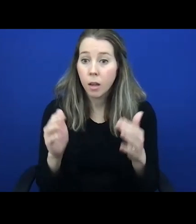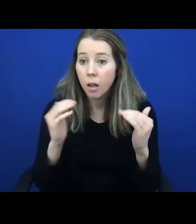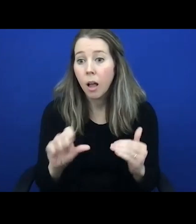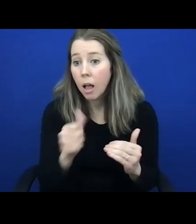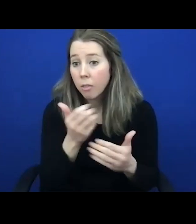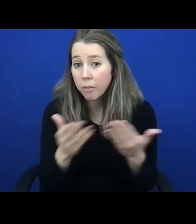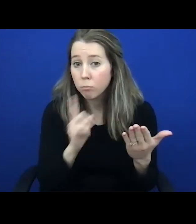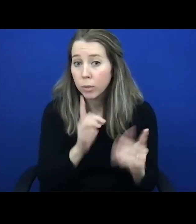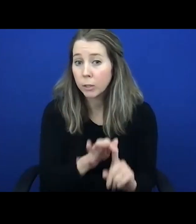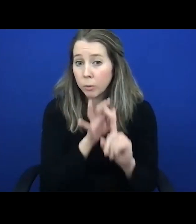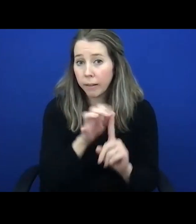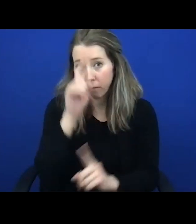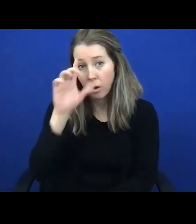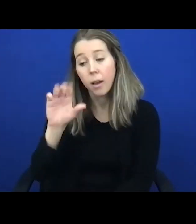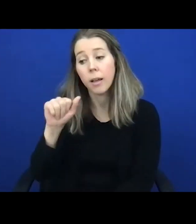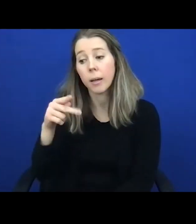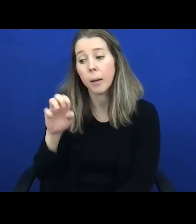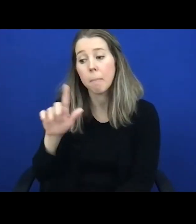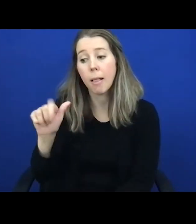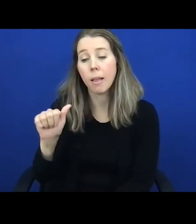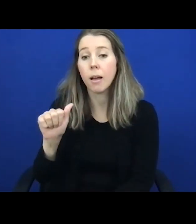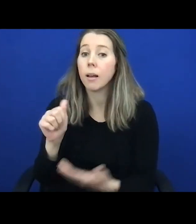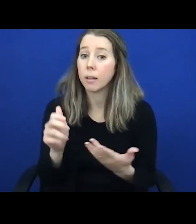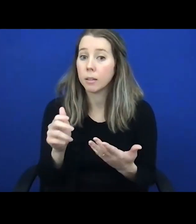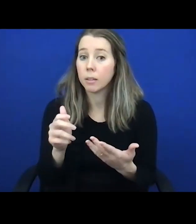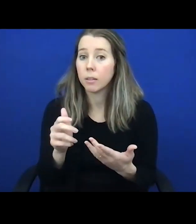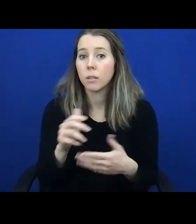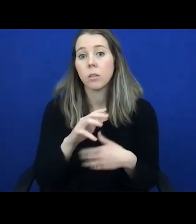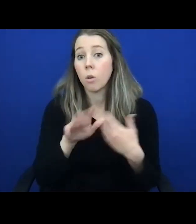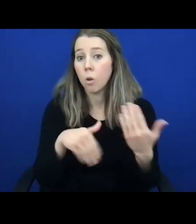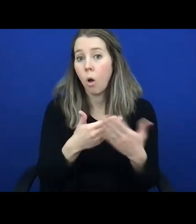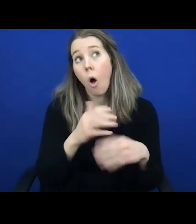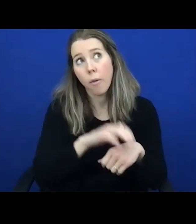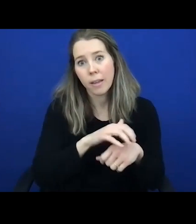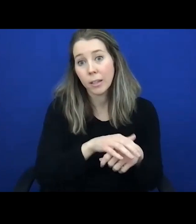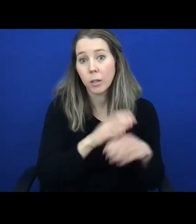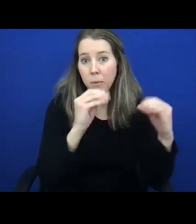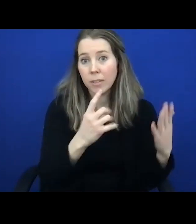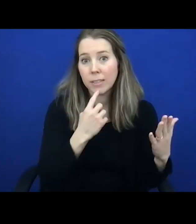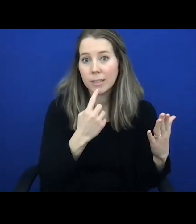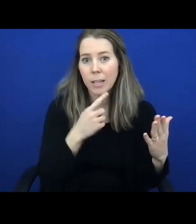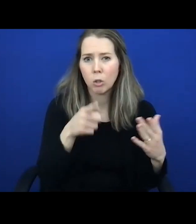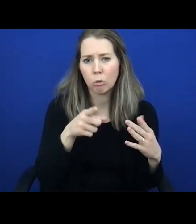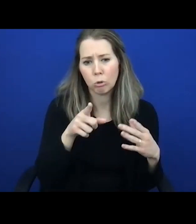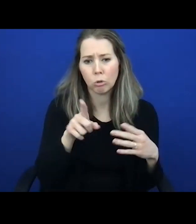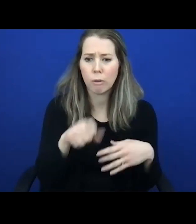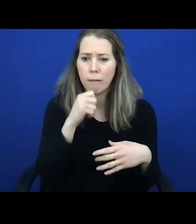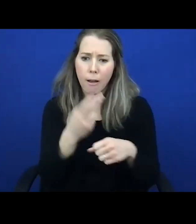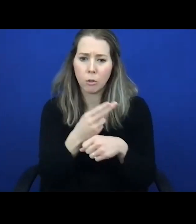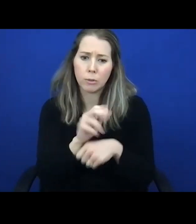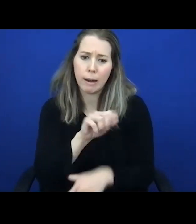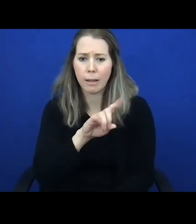at Capella is and all of the English professors just now said you shouldn't use an adjective with unique, but